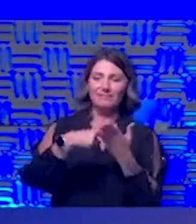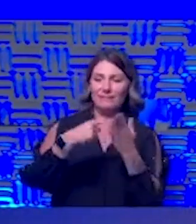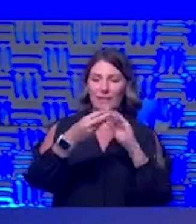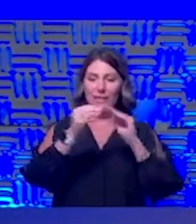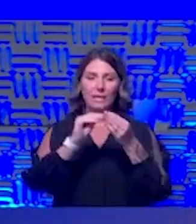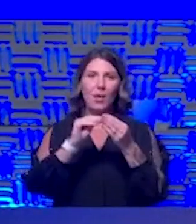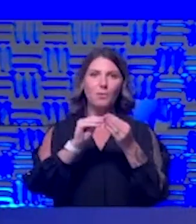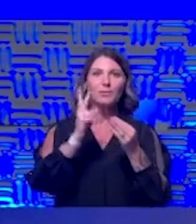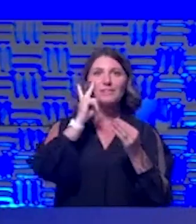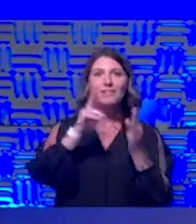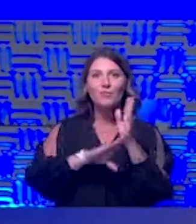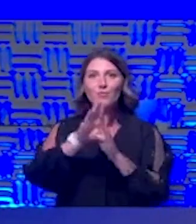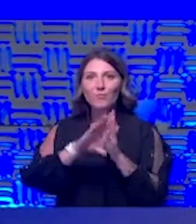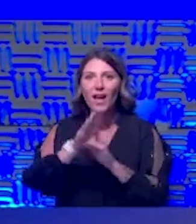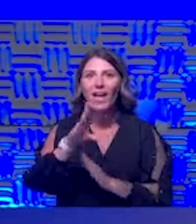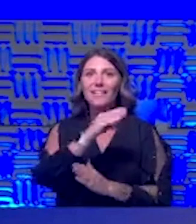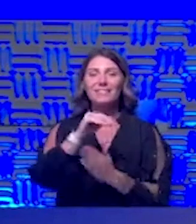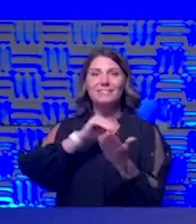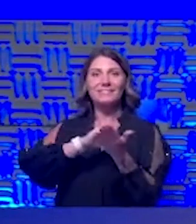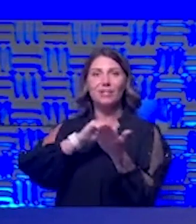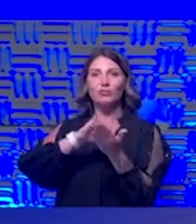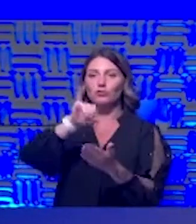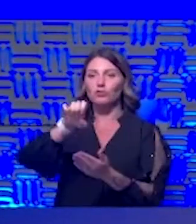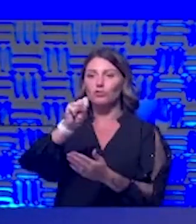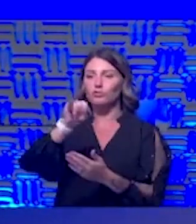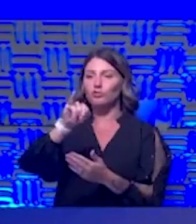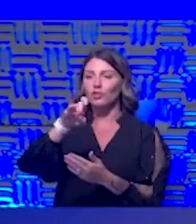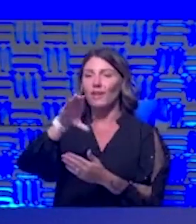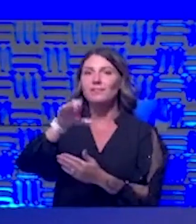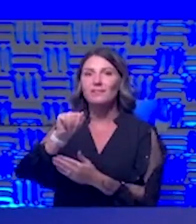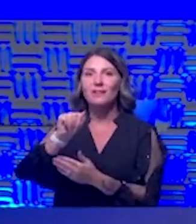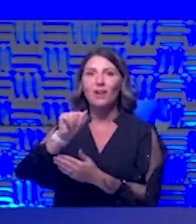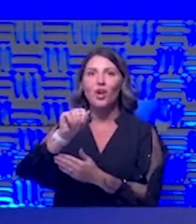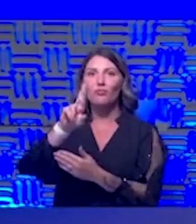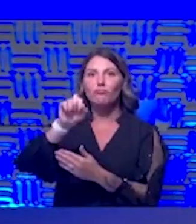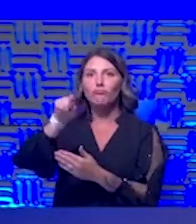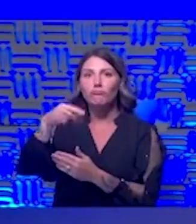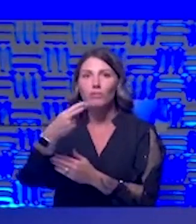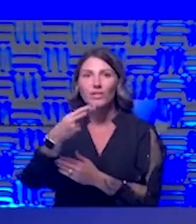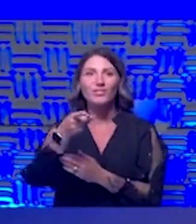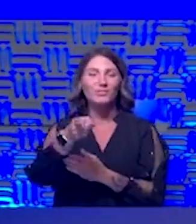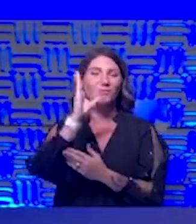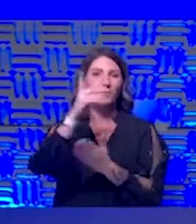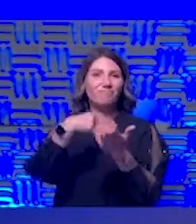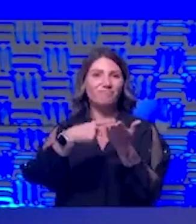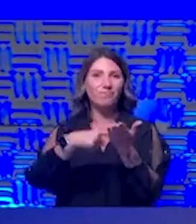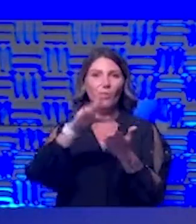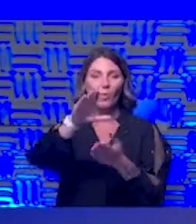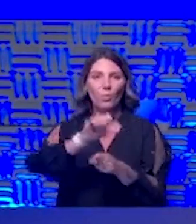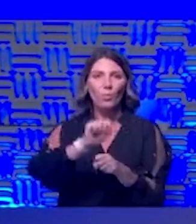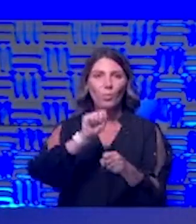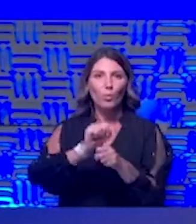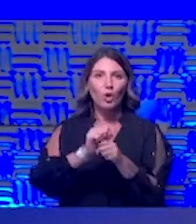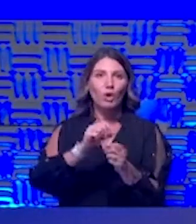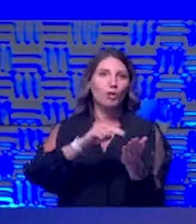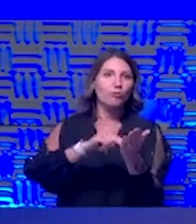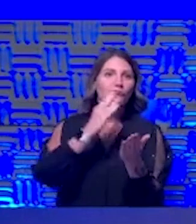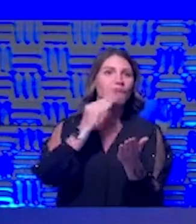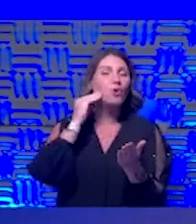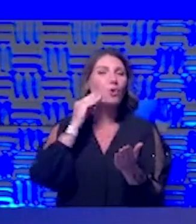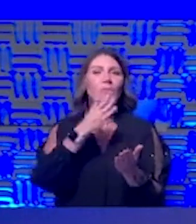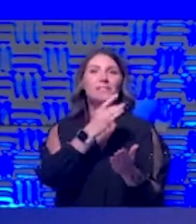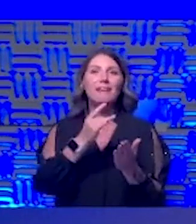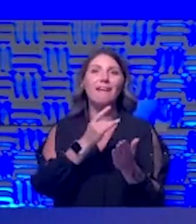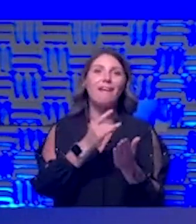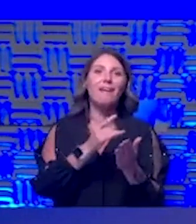that means, and Dr. Jessica Callender-Rich, who's going to talk about her work in nursing homes and assisted living and when they might